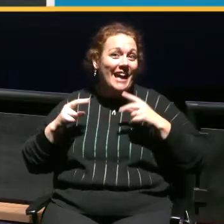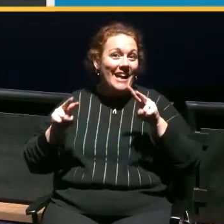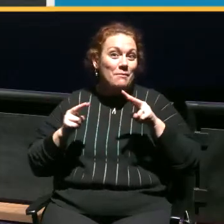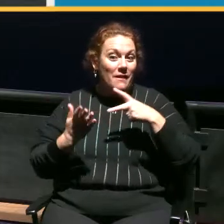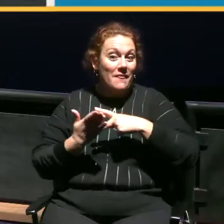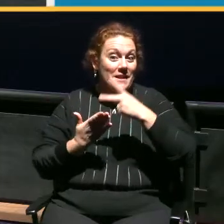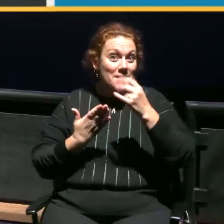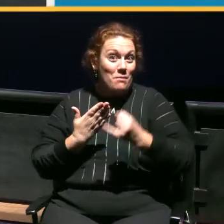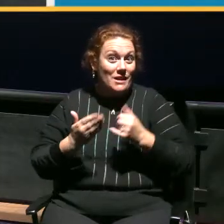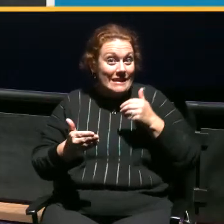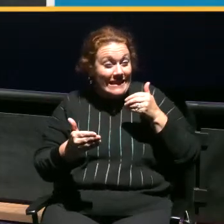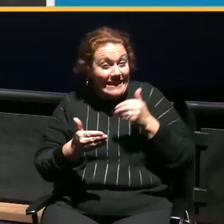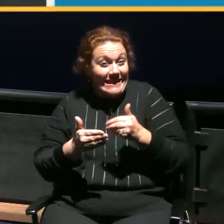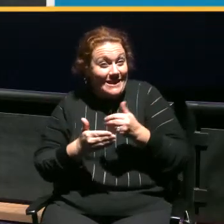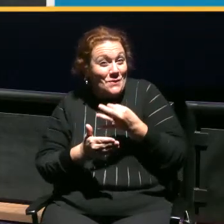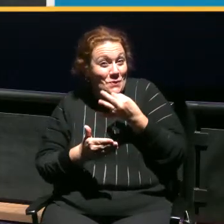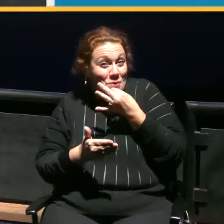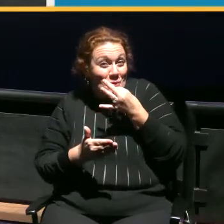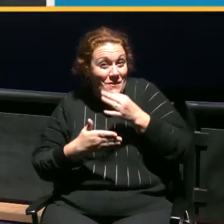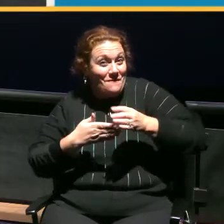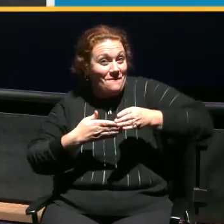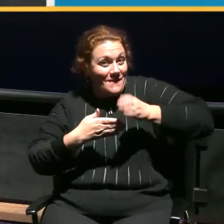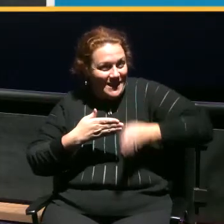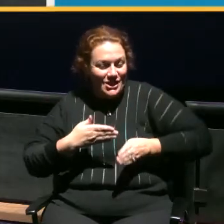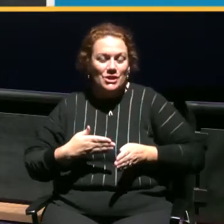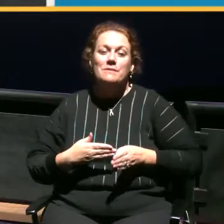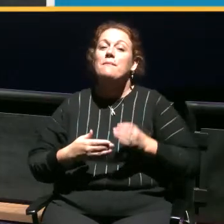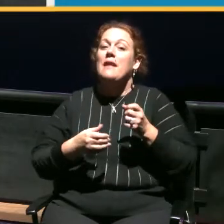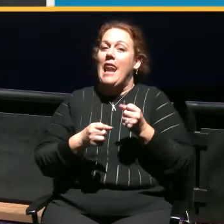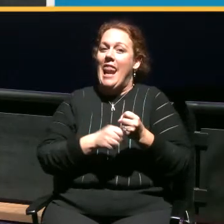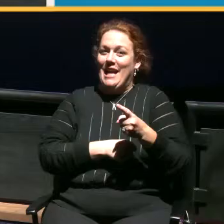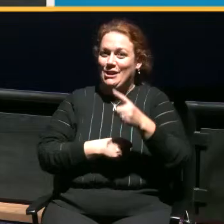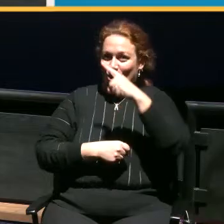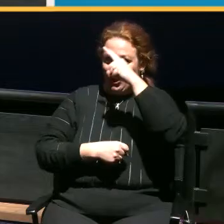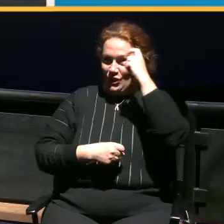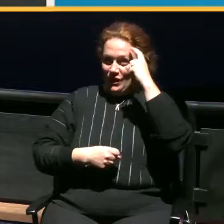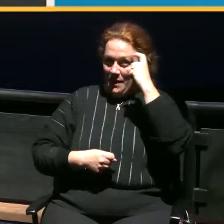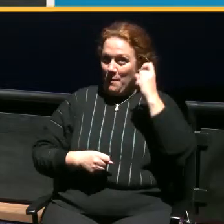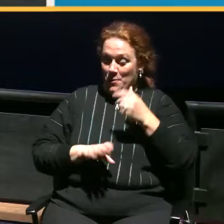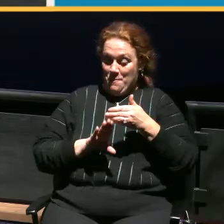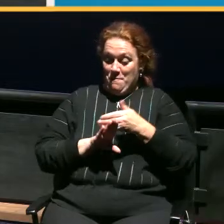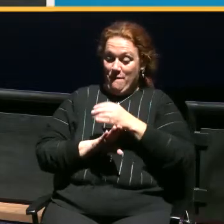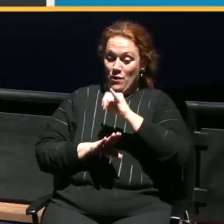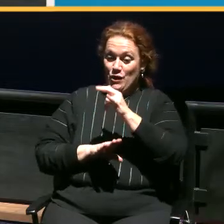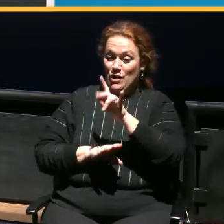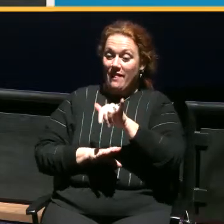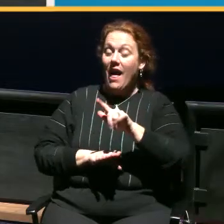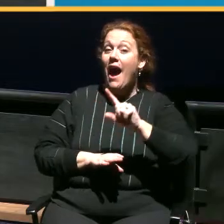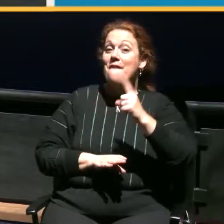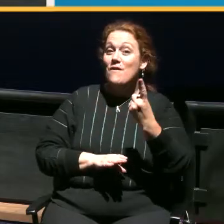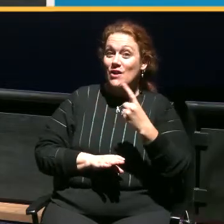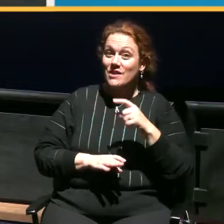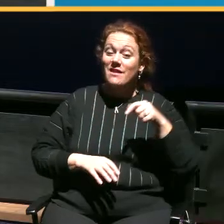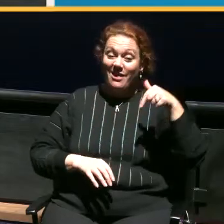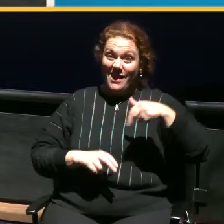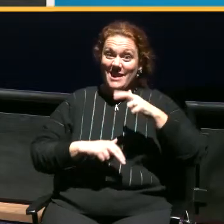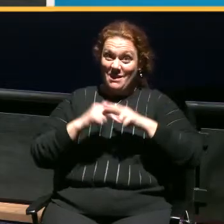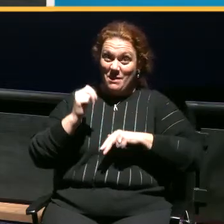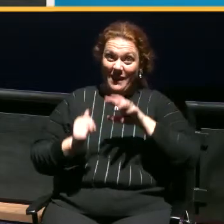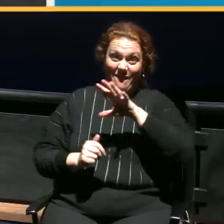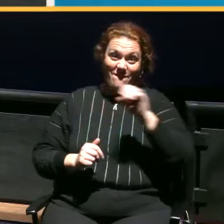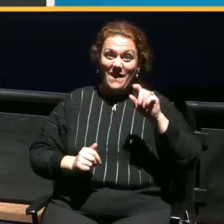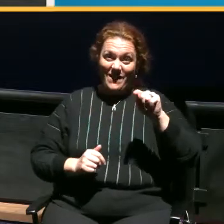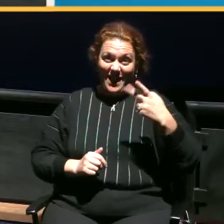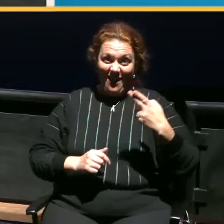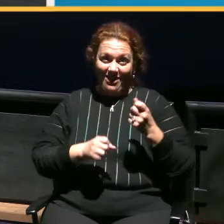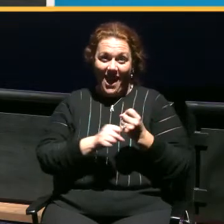very close to completion. Next summer, on July 1st, the 50th anniversary of this building opening